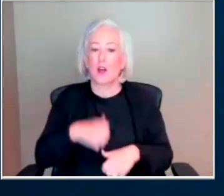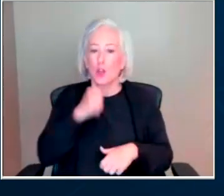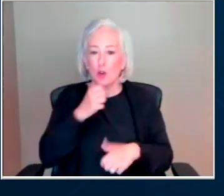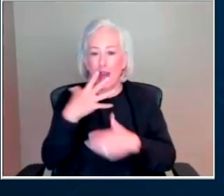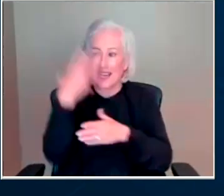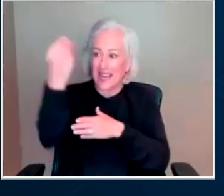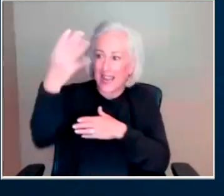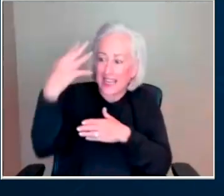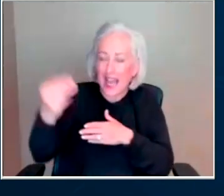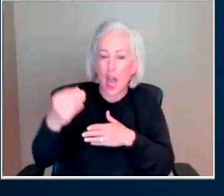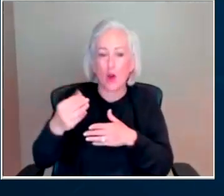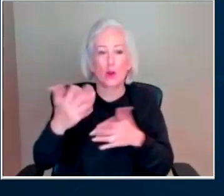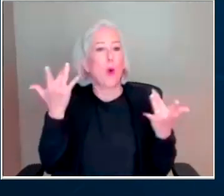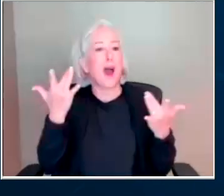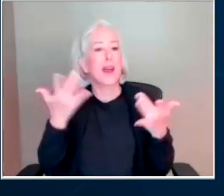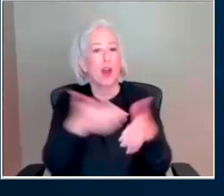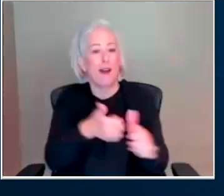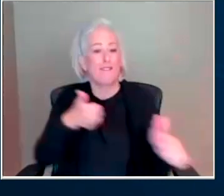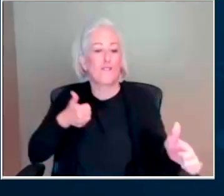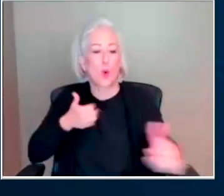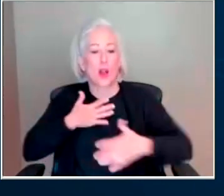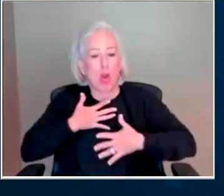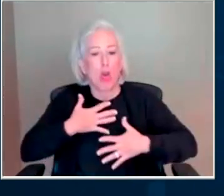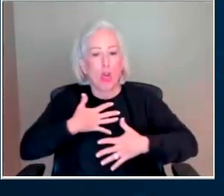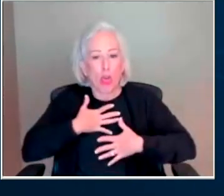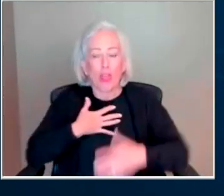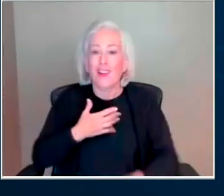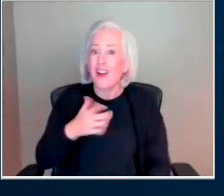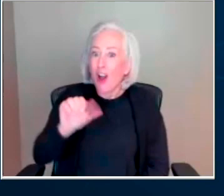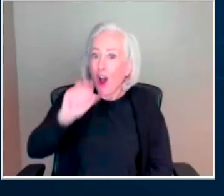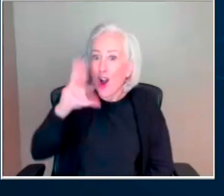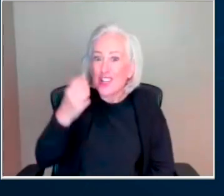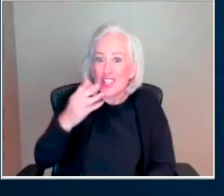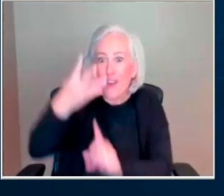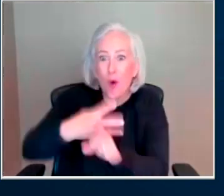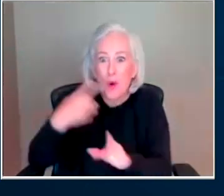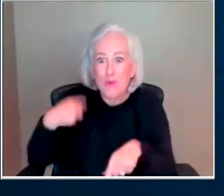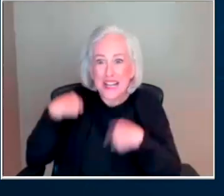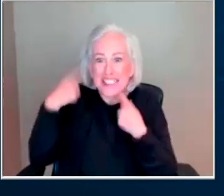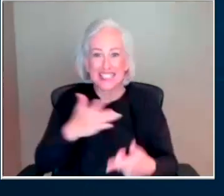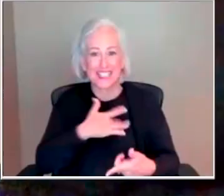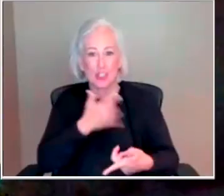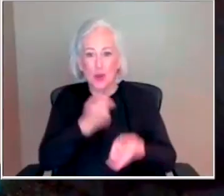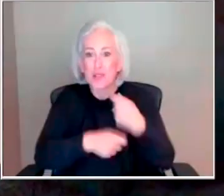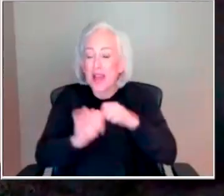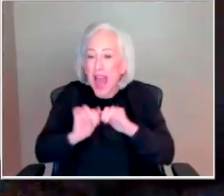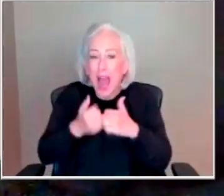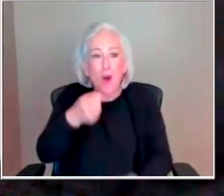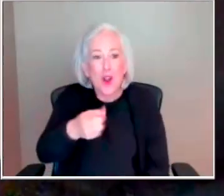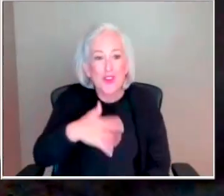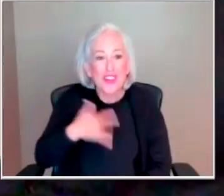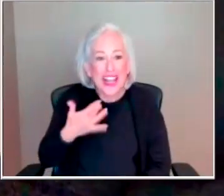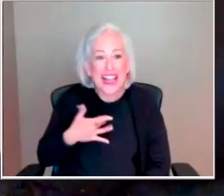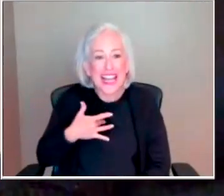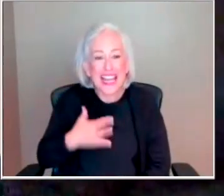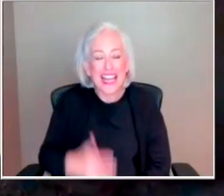Right, precisely. Archie, it's been 4 months since the transplant. How are you doing? How are you feeling?